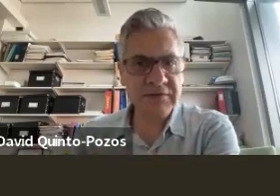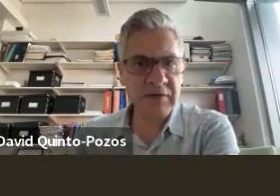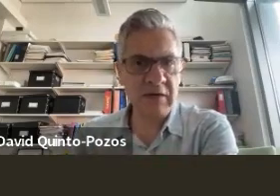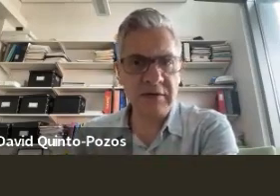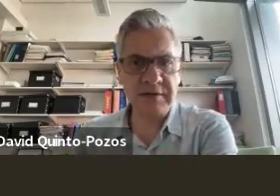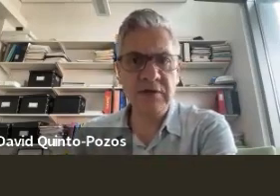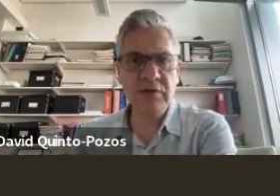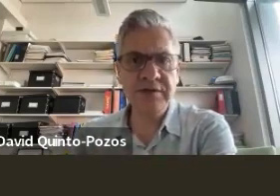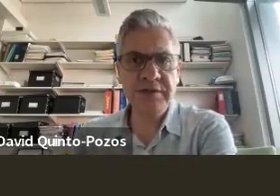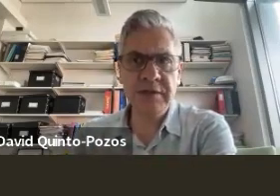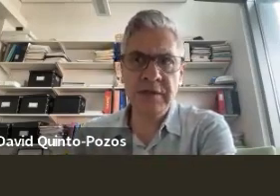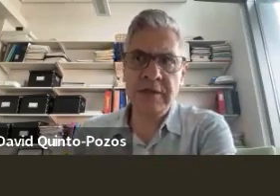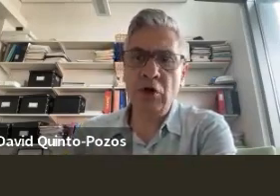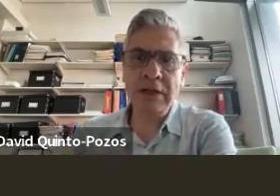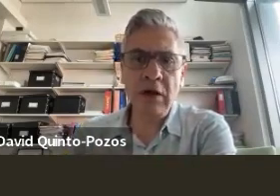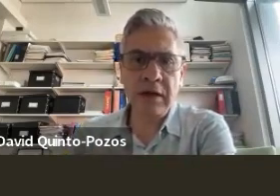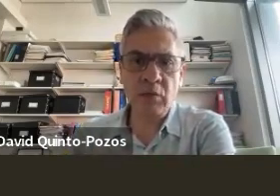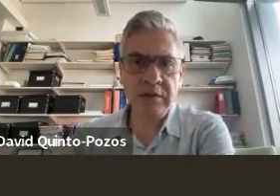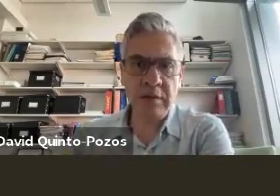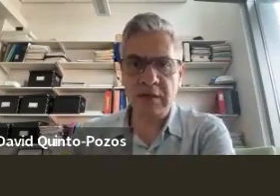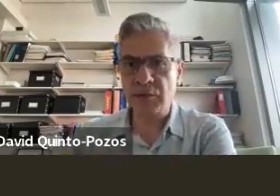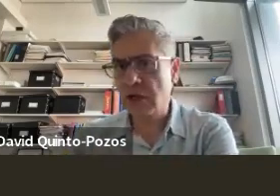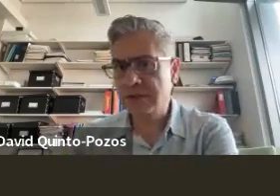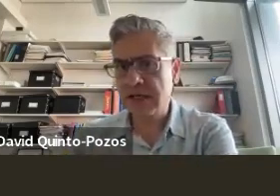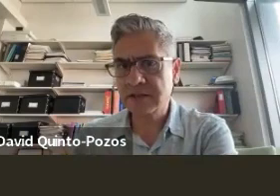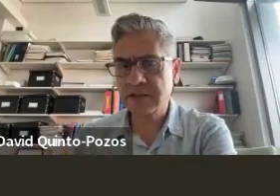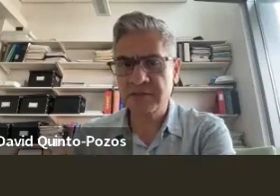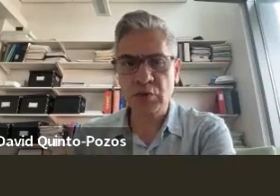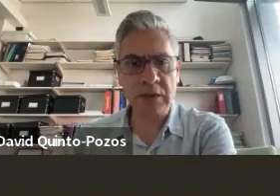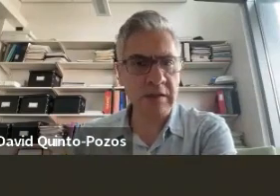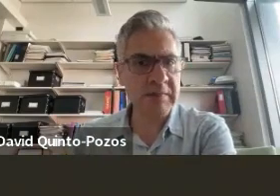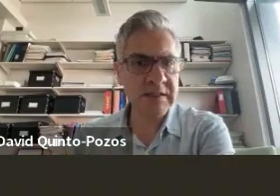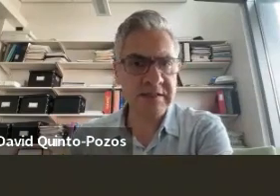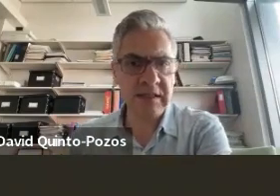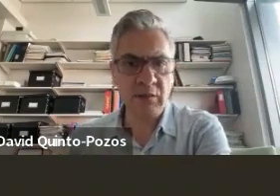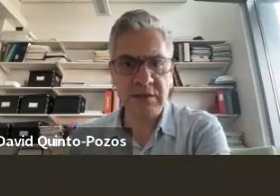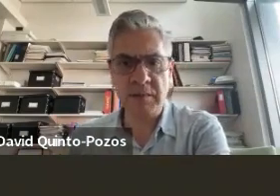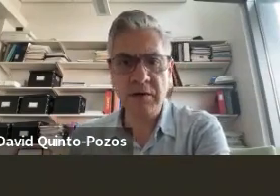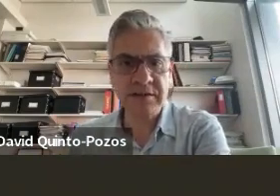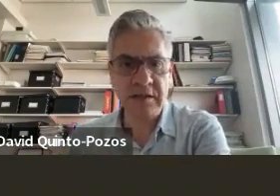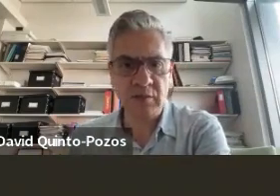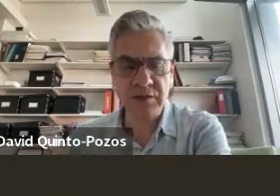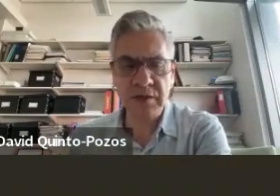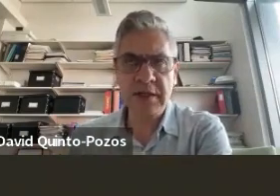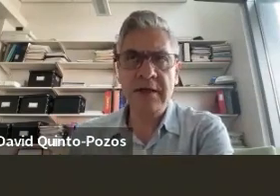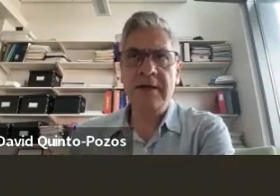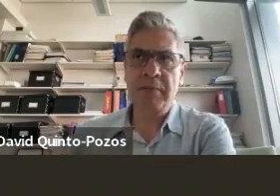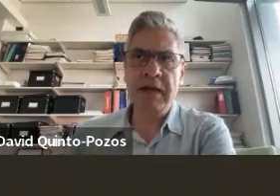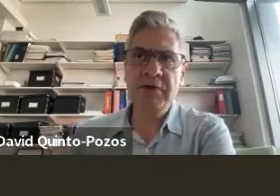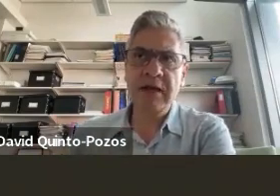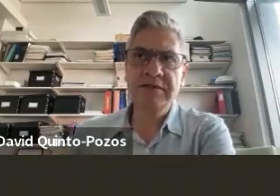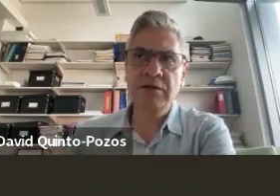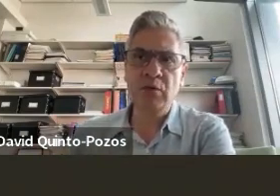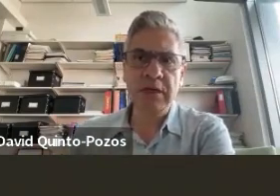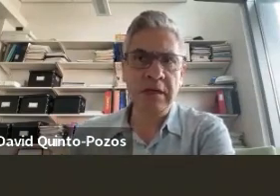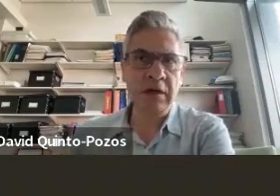several different areas of interest. Early on, I worked on language contact between Mexican Sign Language and American Sign Language. But after